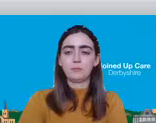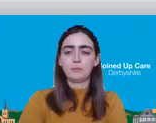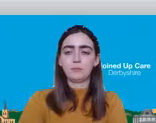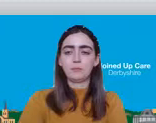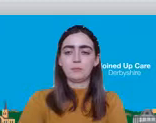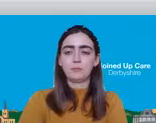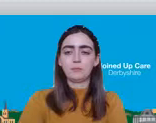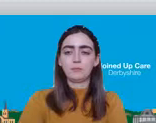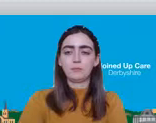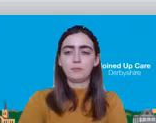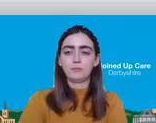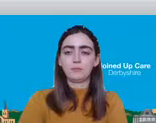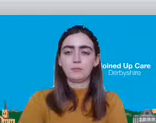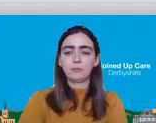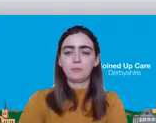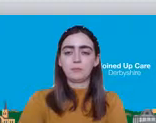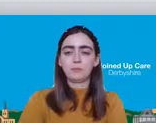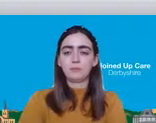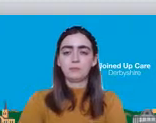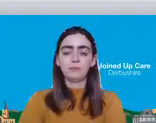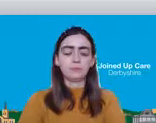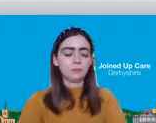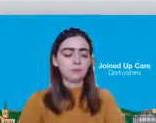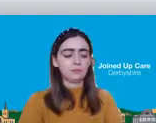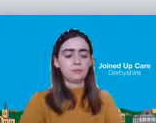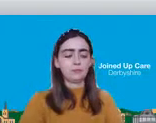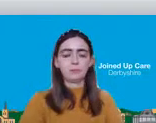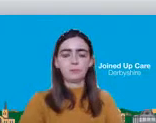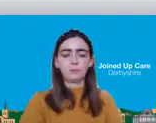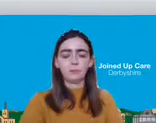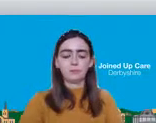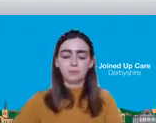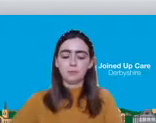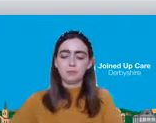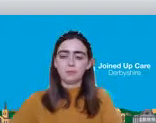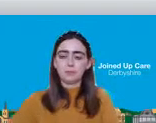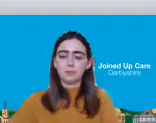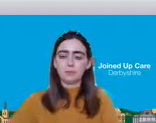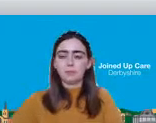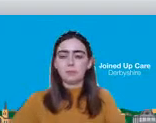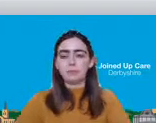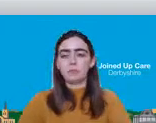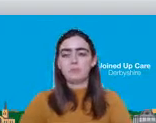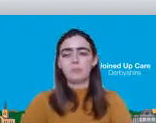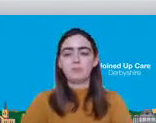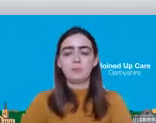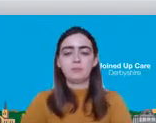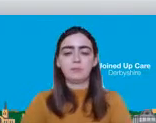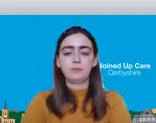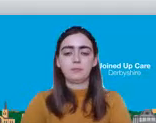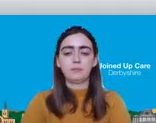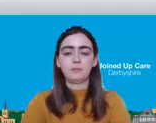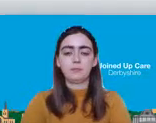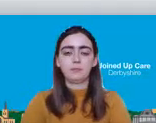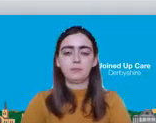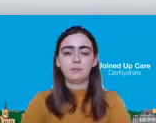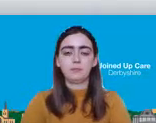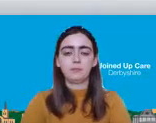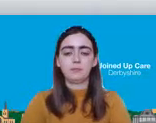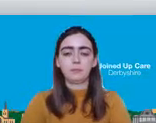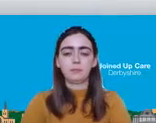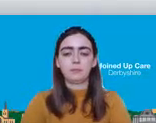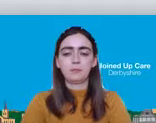the chat we've got some questions around kind of additional strain on the initiatives that we're doing, and I was about to type an answer, but I just thought I could